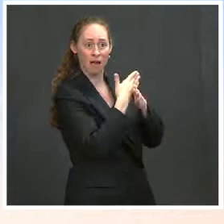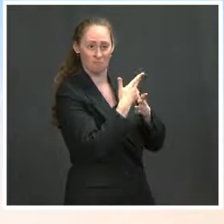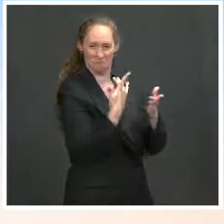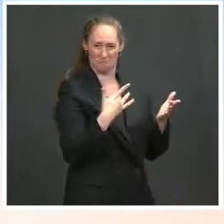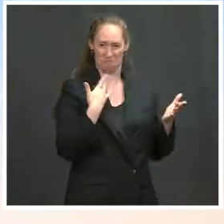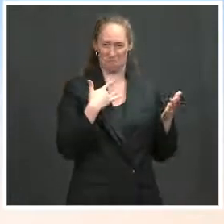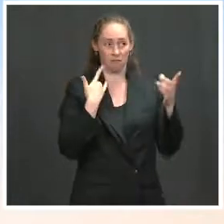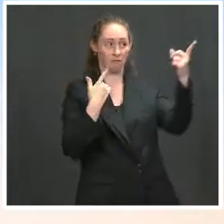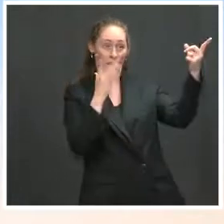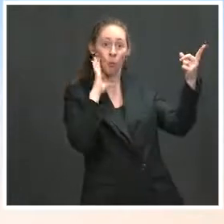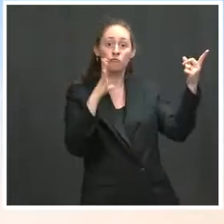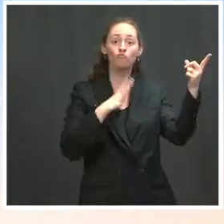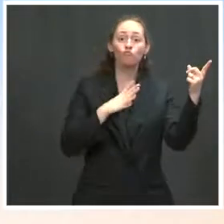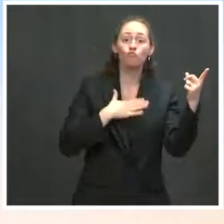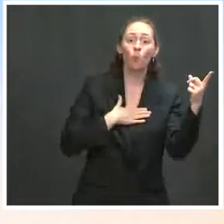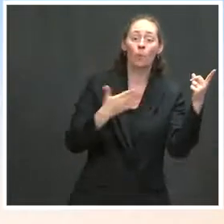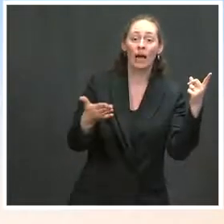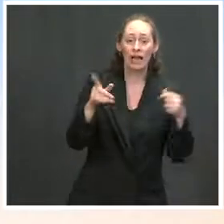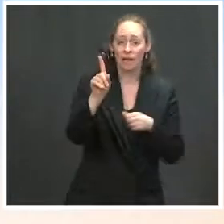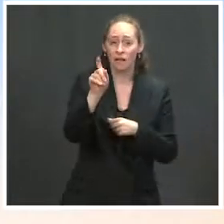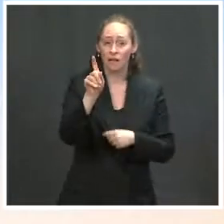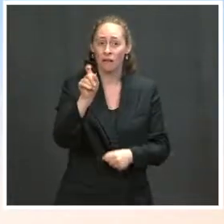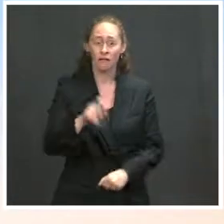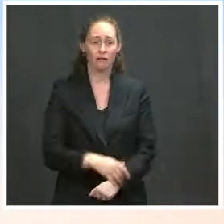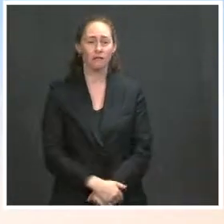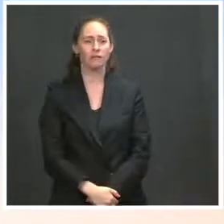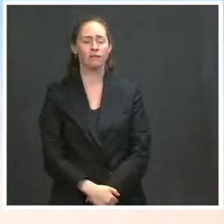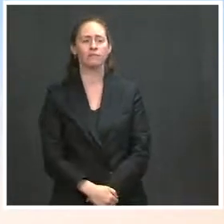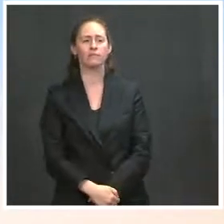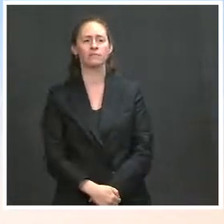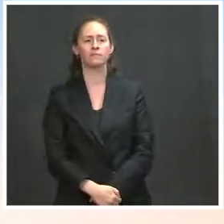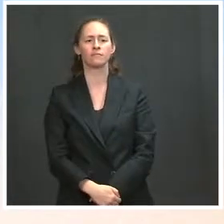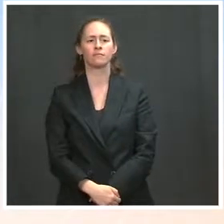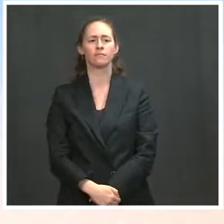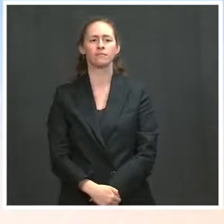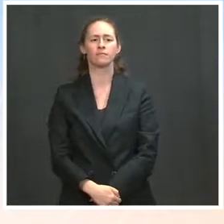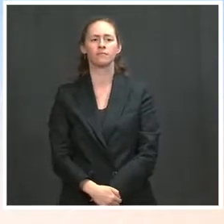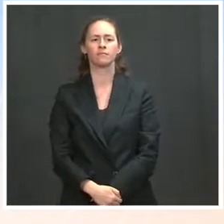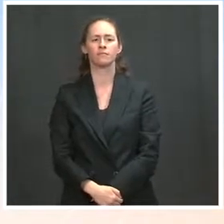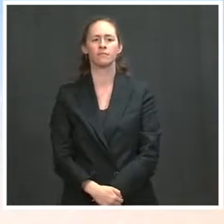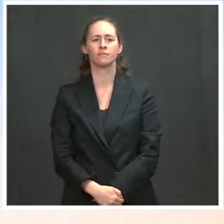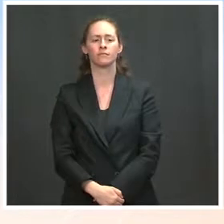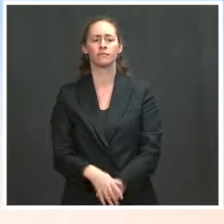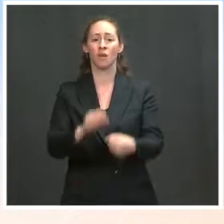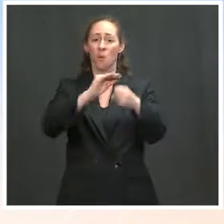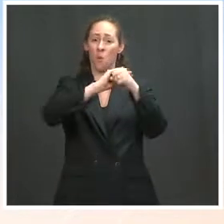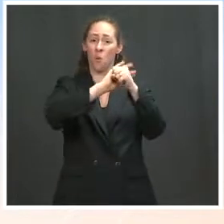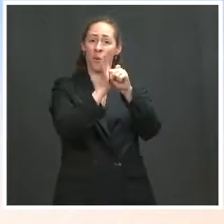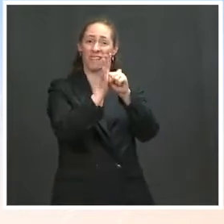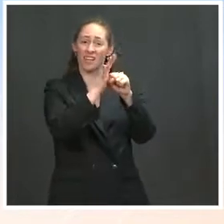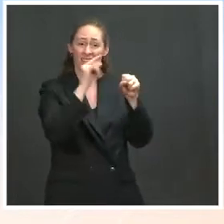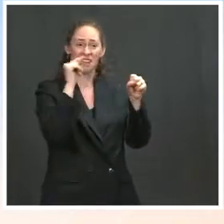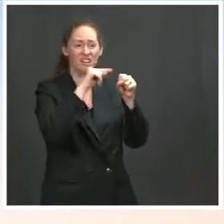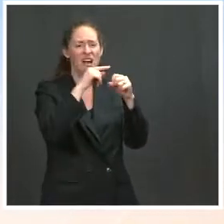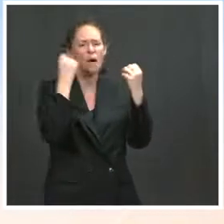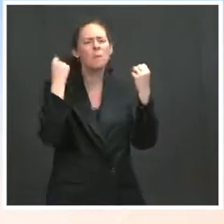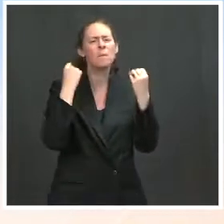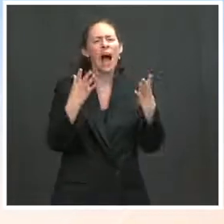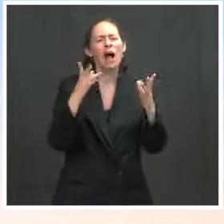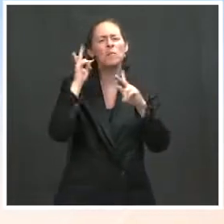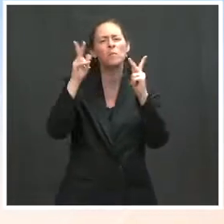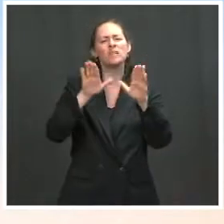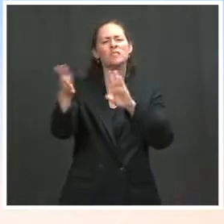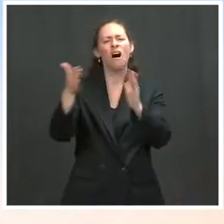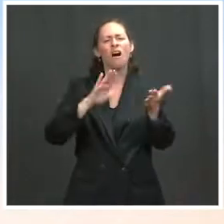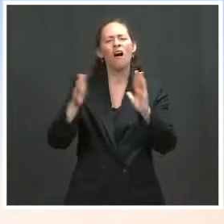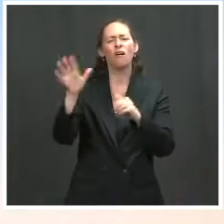think, 1.3 million lives globally. 600,000 American lives about. And it's imperative that we get to